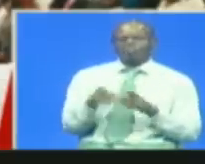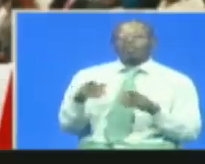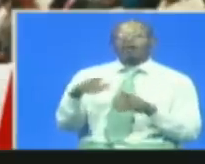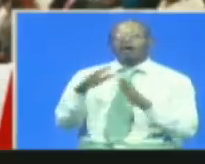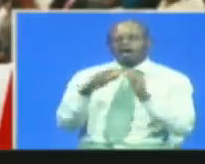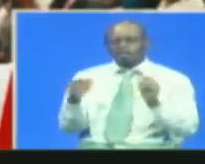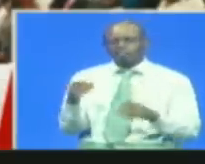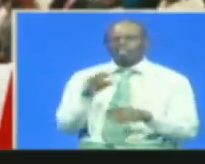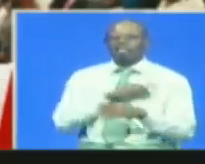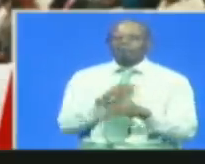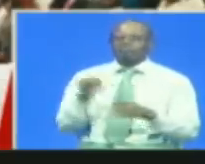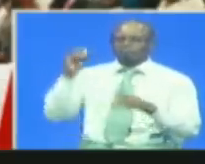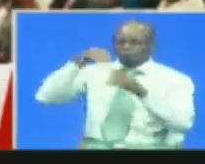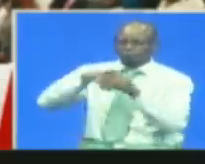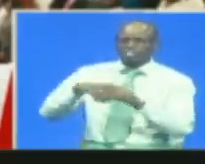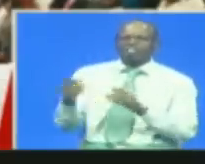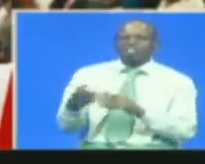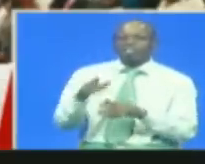of